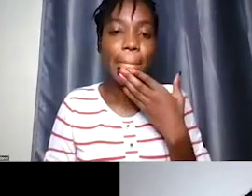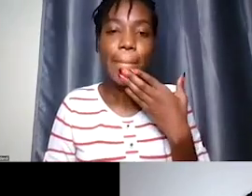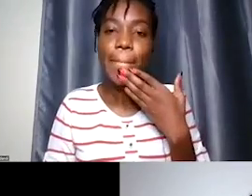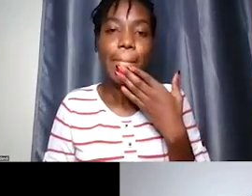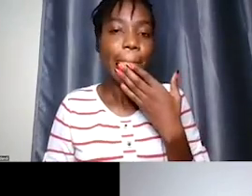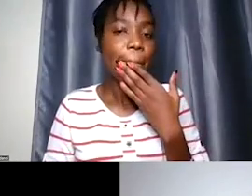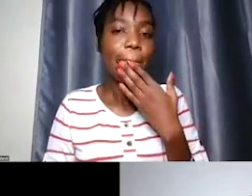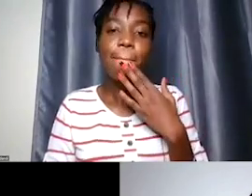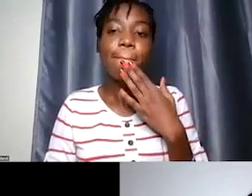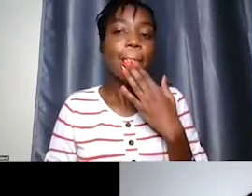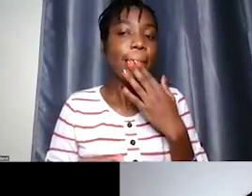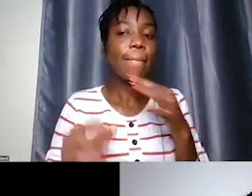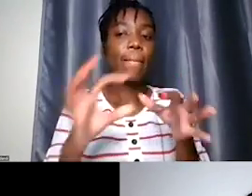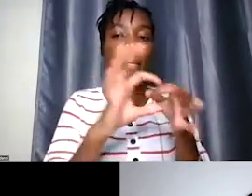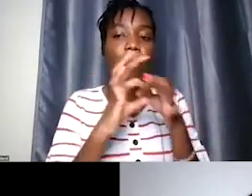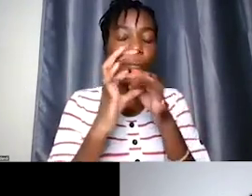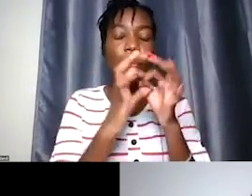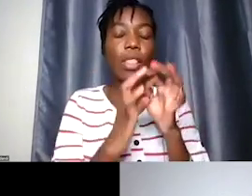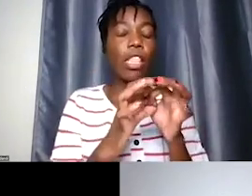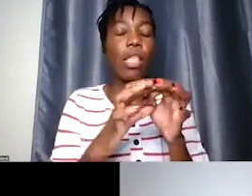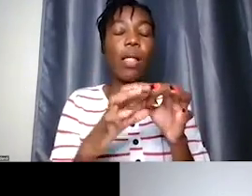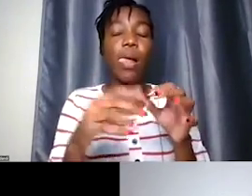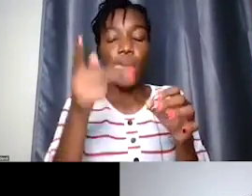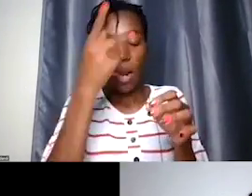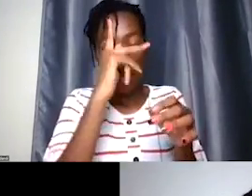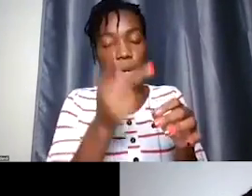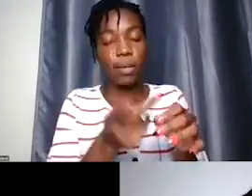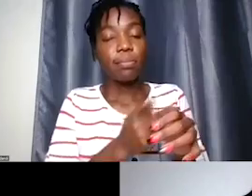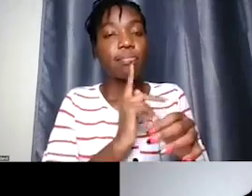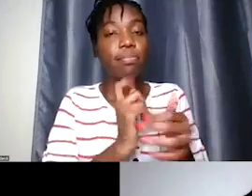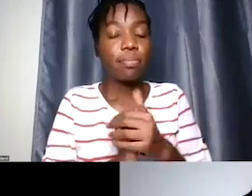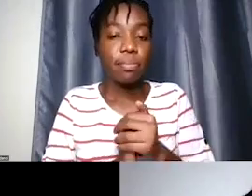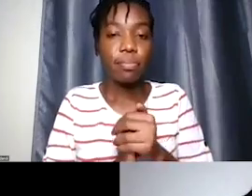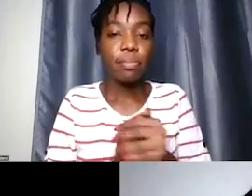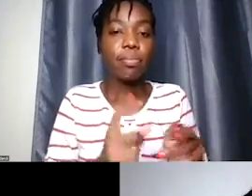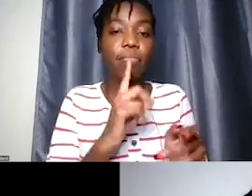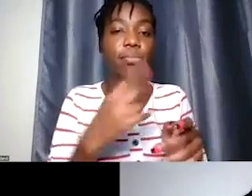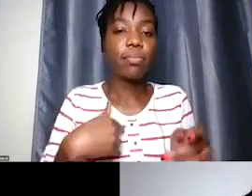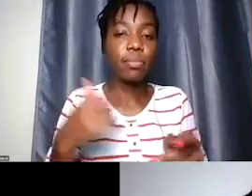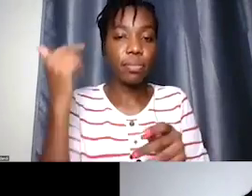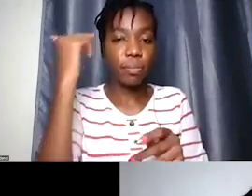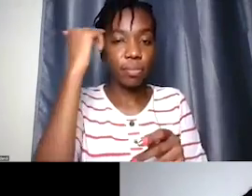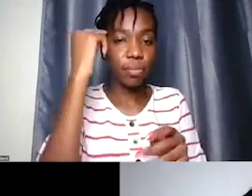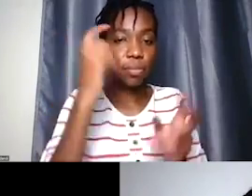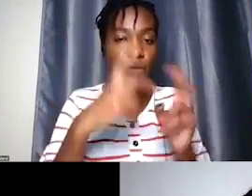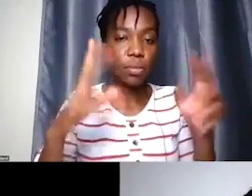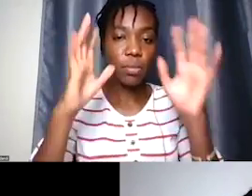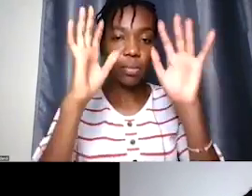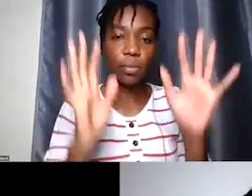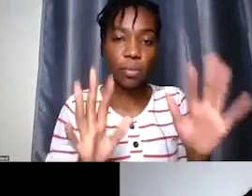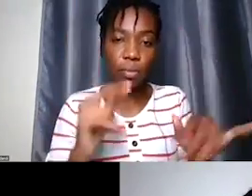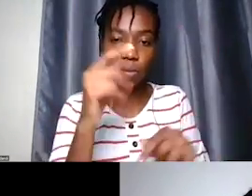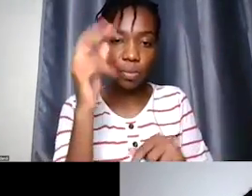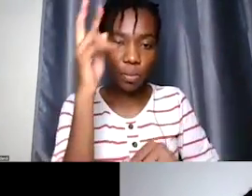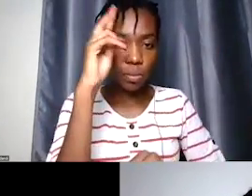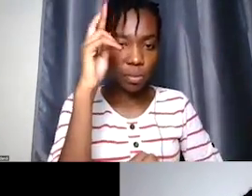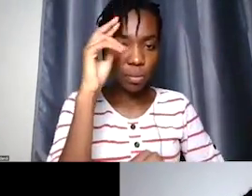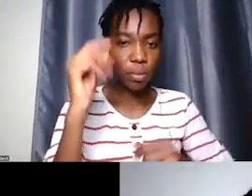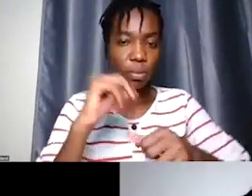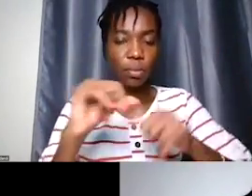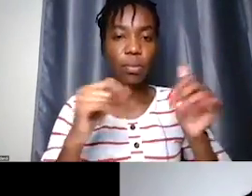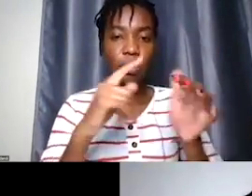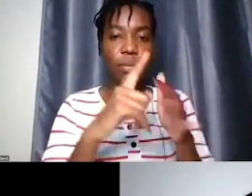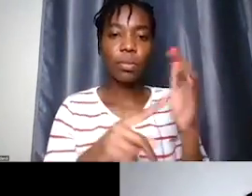co-parenting part. I think it is very important that you realize what your role is in the life of this